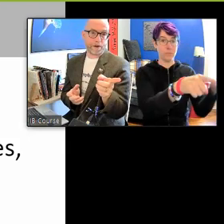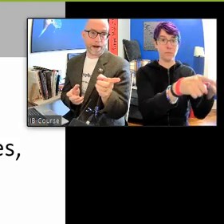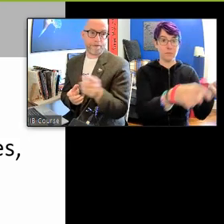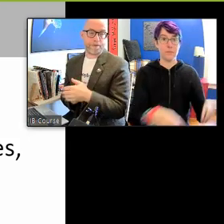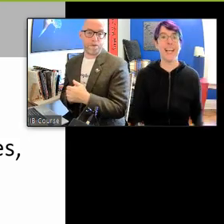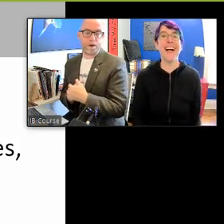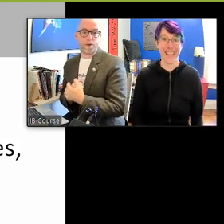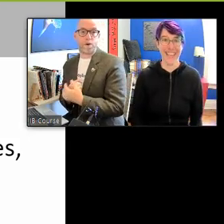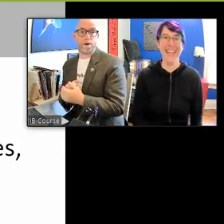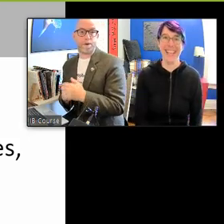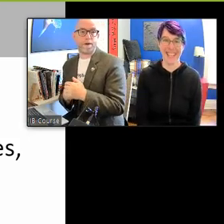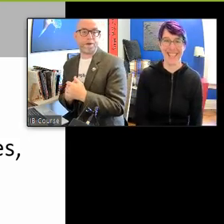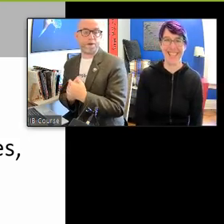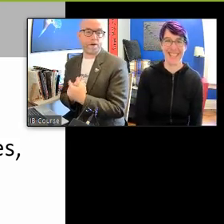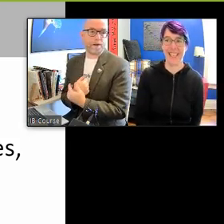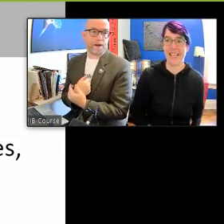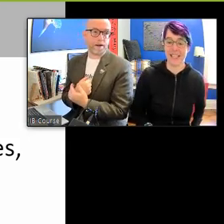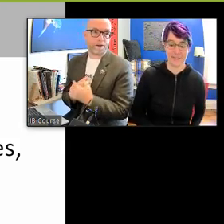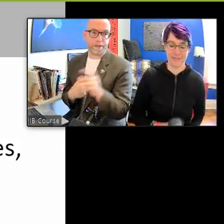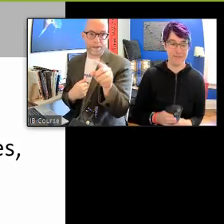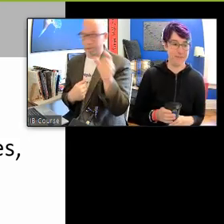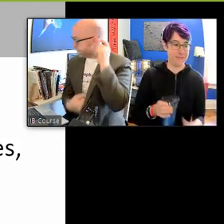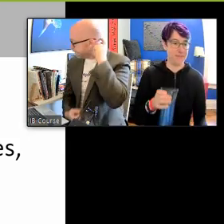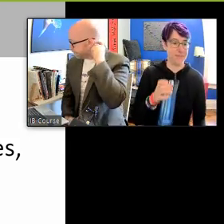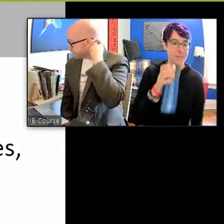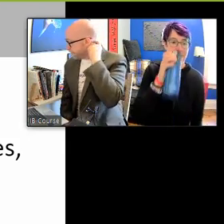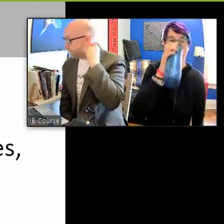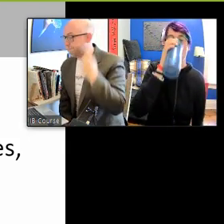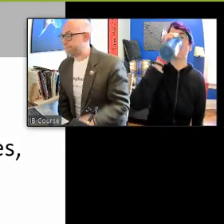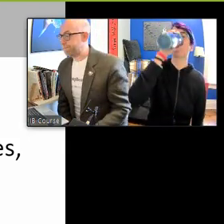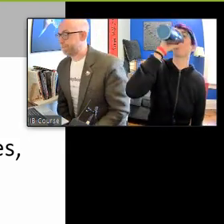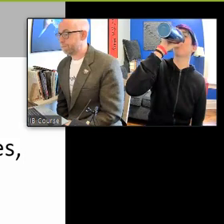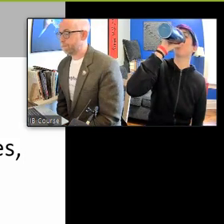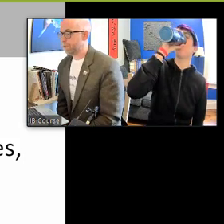sketch a graph if you want, or put on your text prediction on the screen.